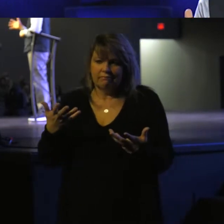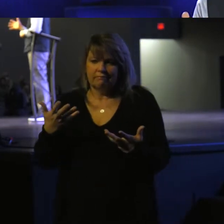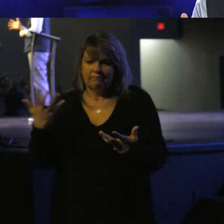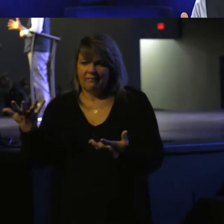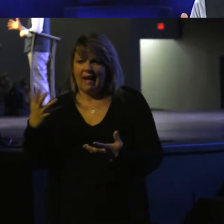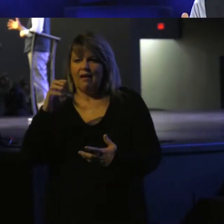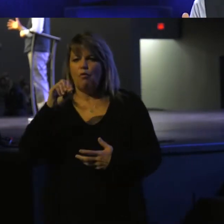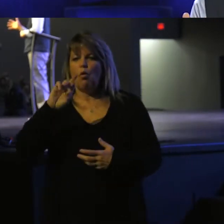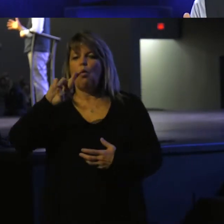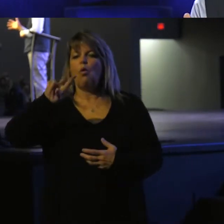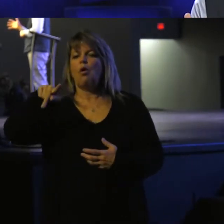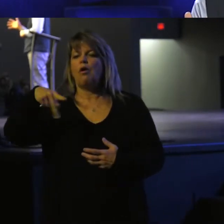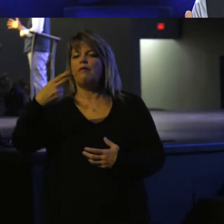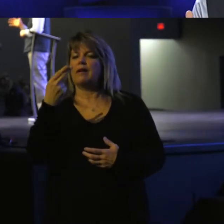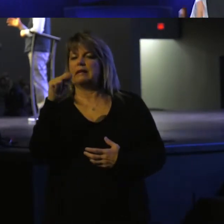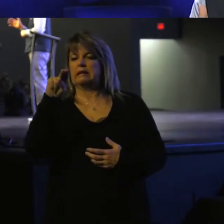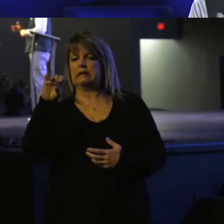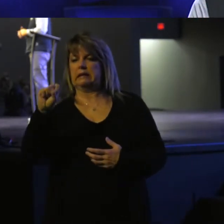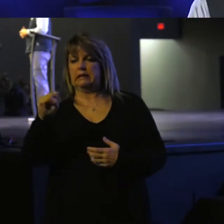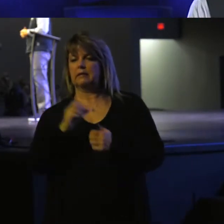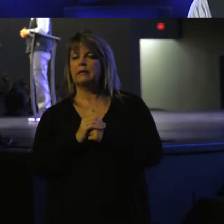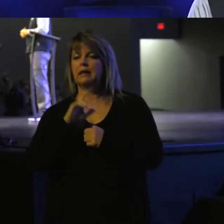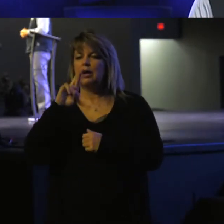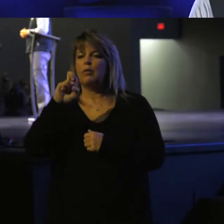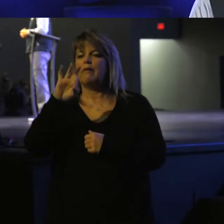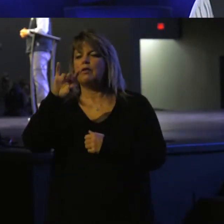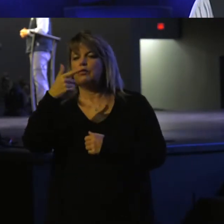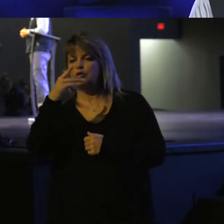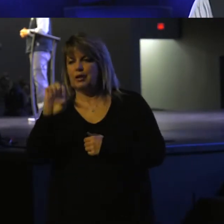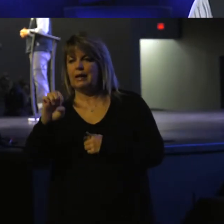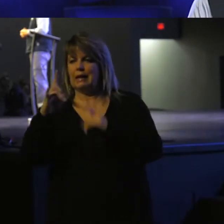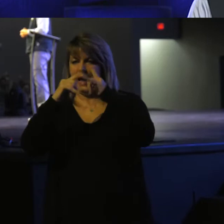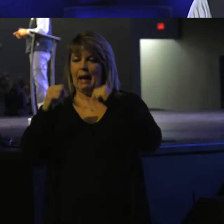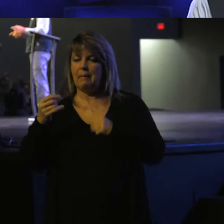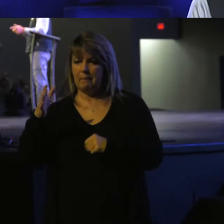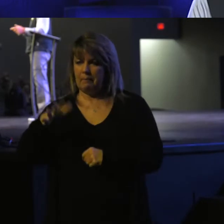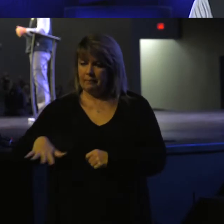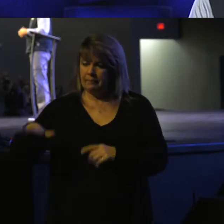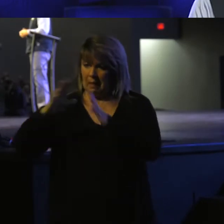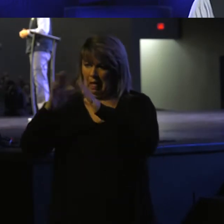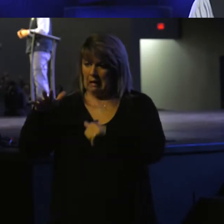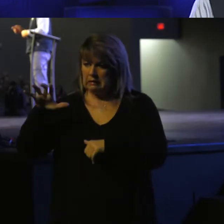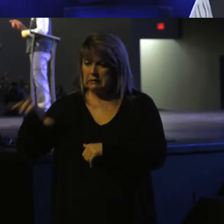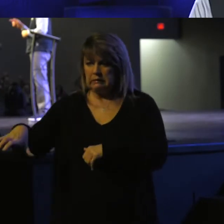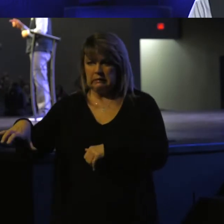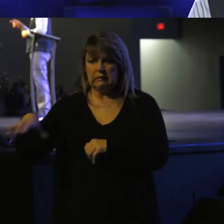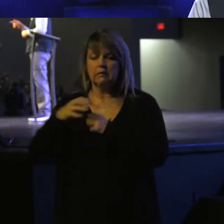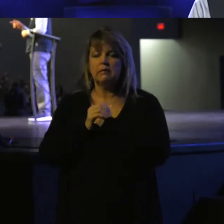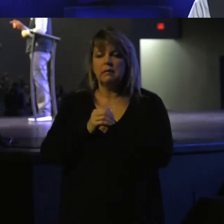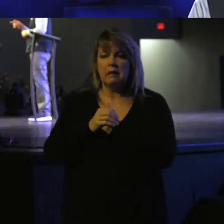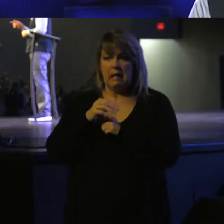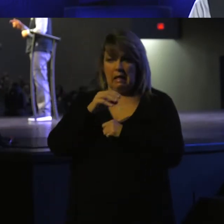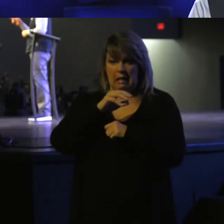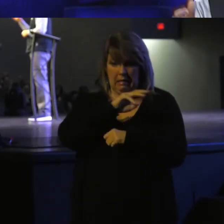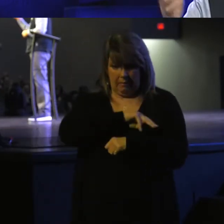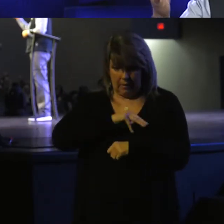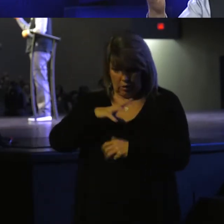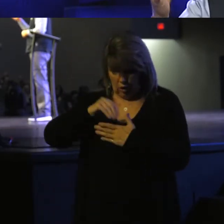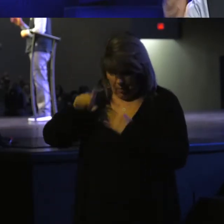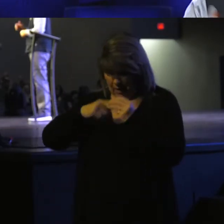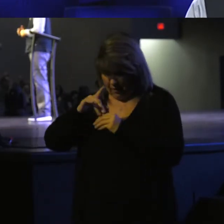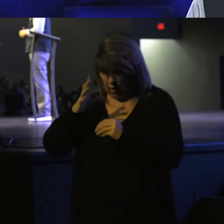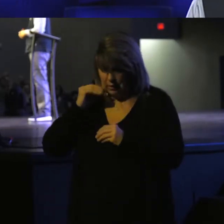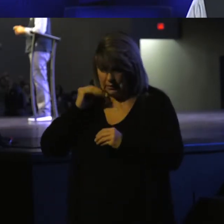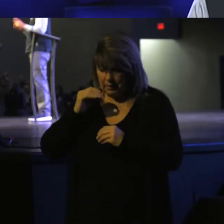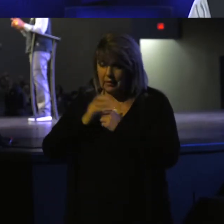five orphans in a refugee camp. Your missionaries learned of their experience. The kids somehow